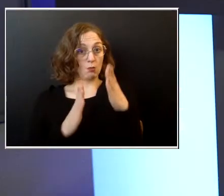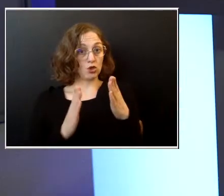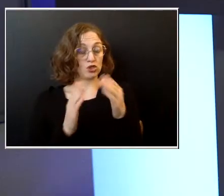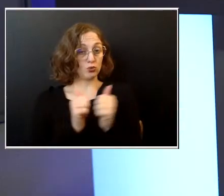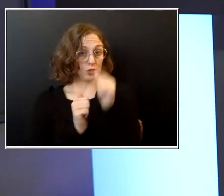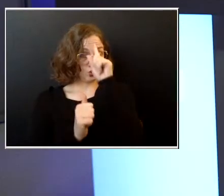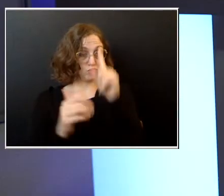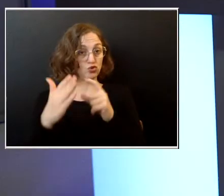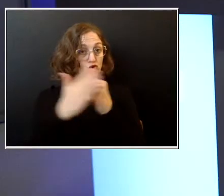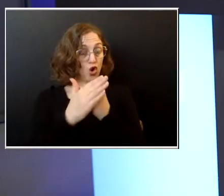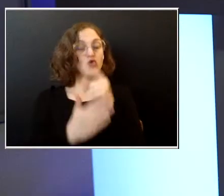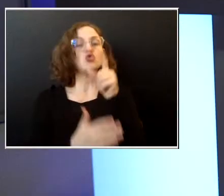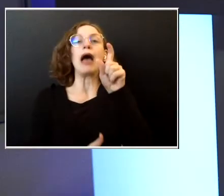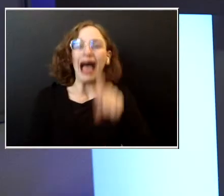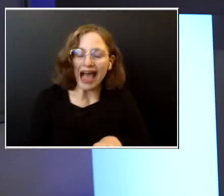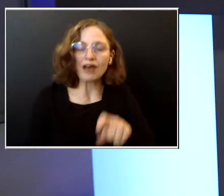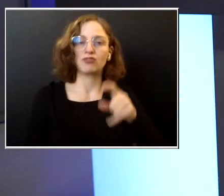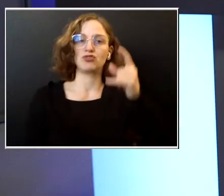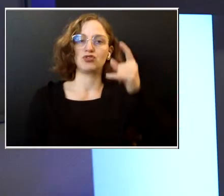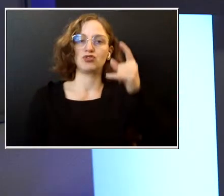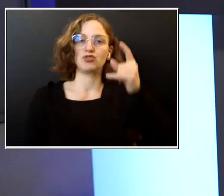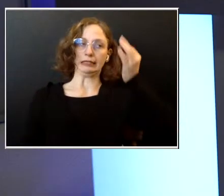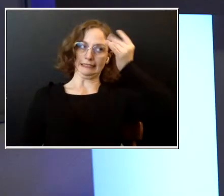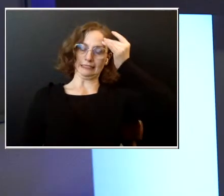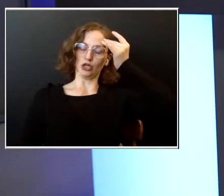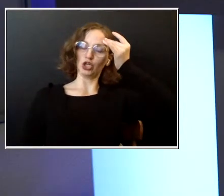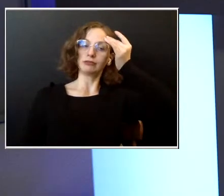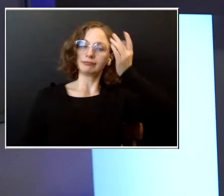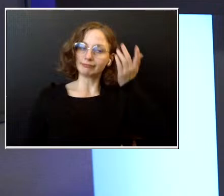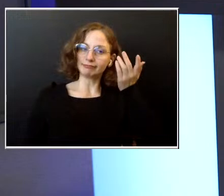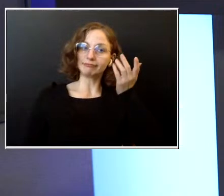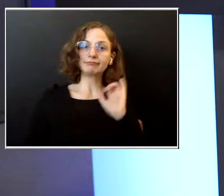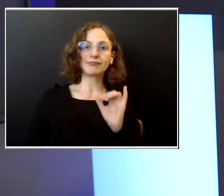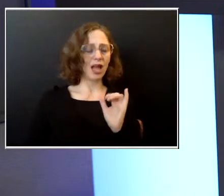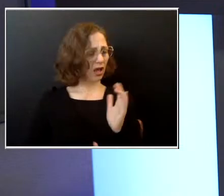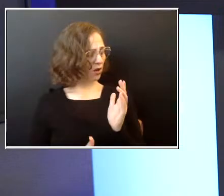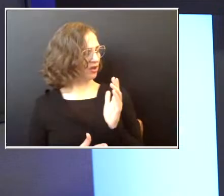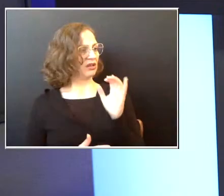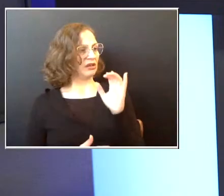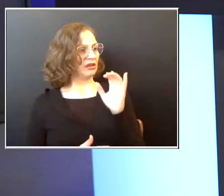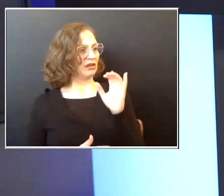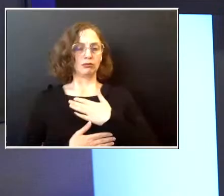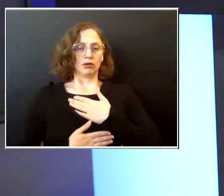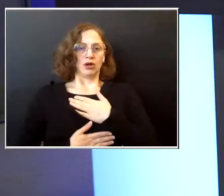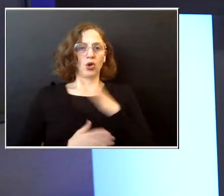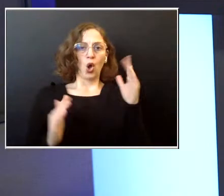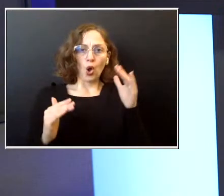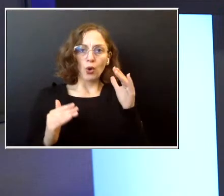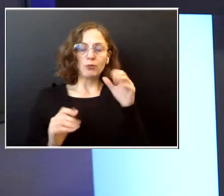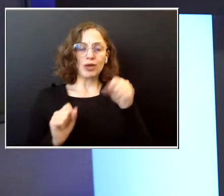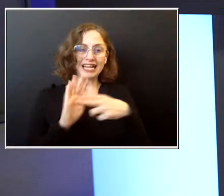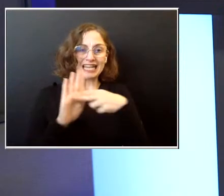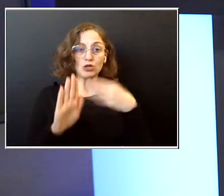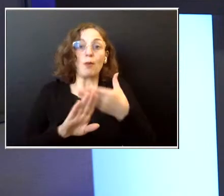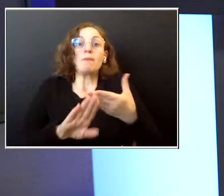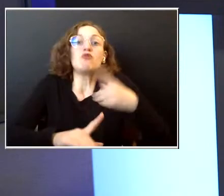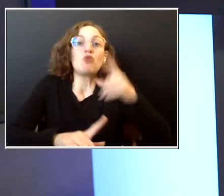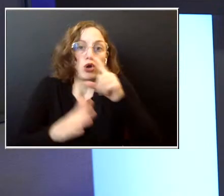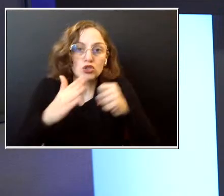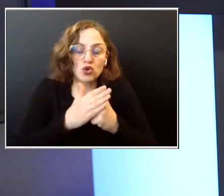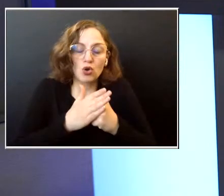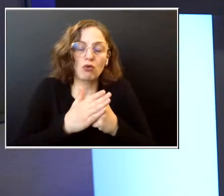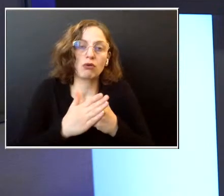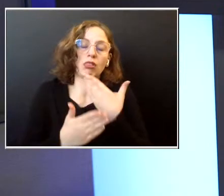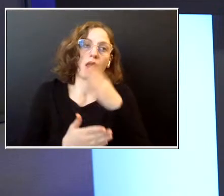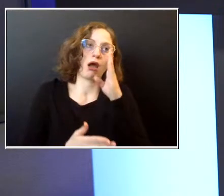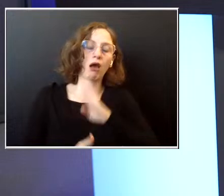Gosh, you hope it's diagnosed before the stroke, though. Yes. You know, thank God that Nerissa was diagnosed. I want you to